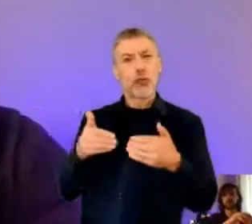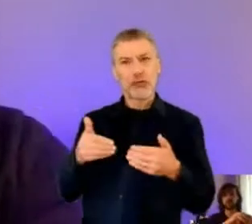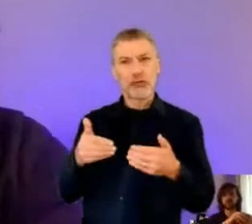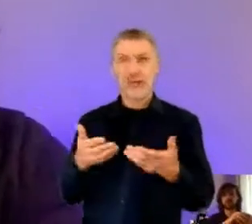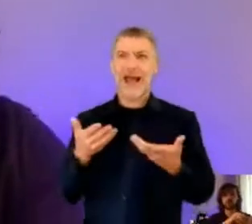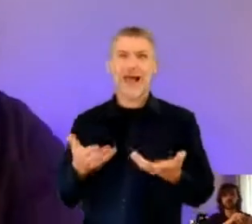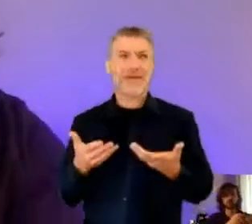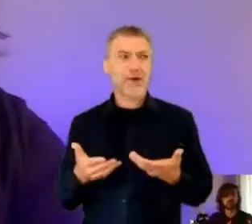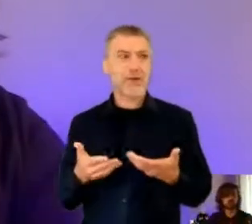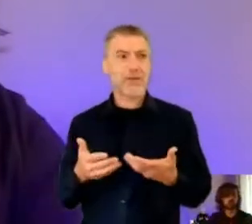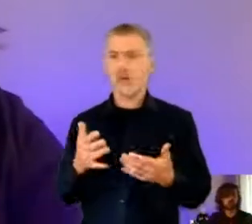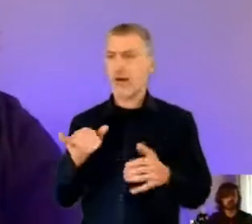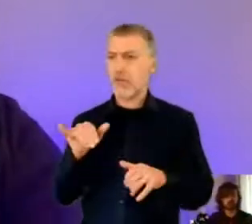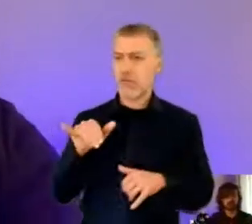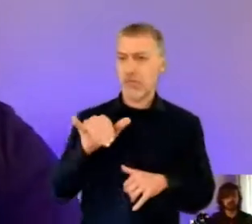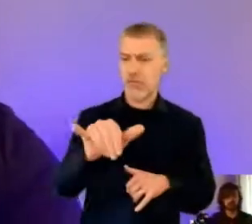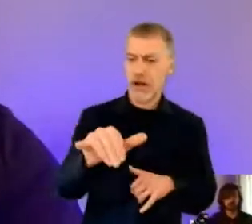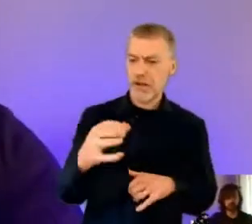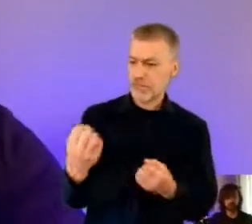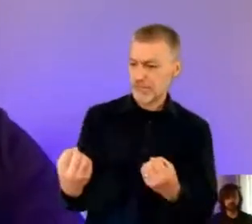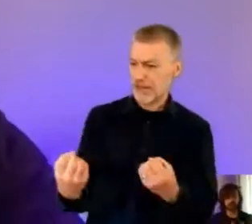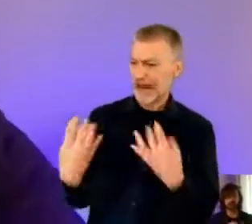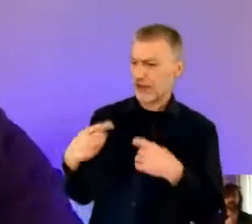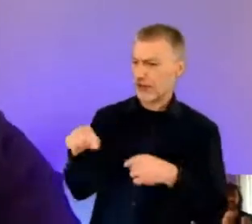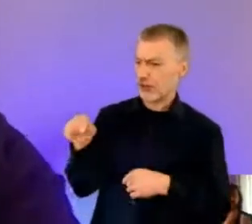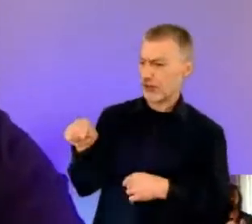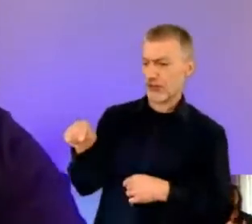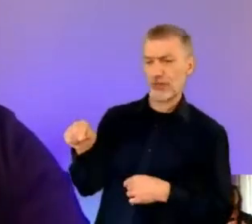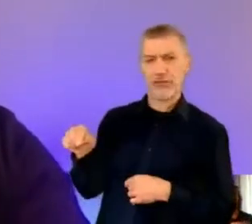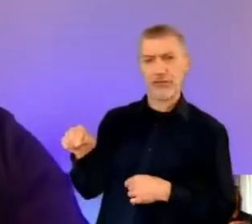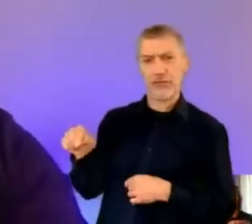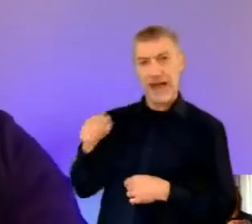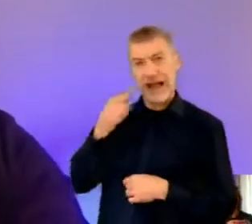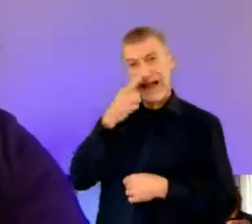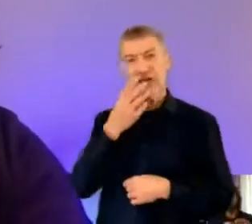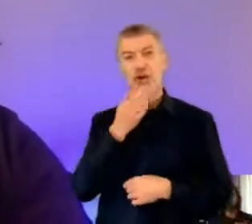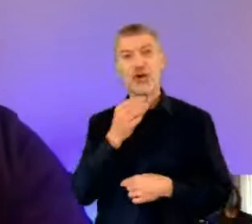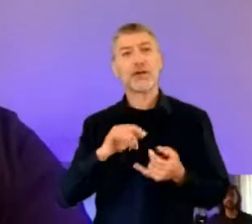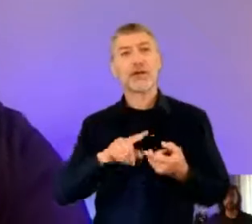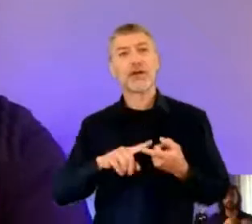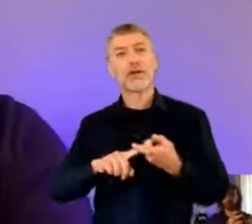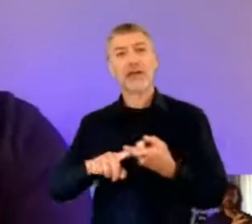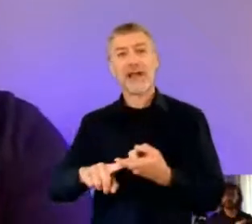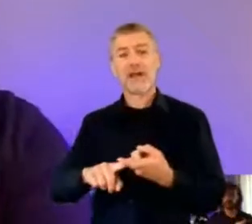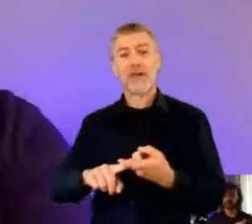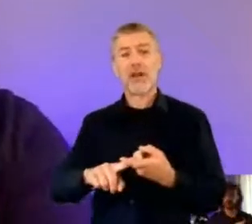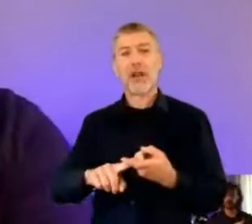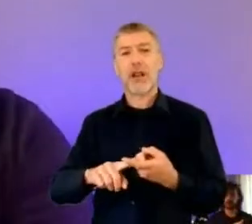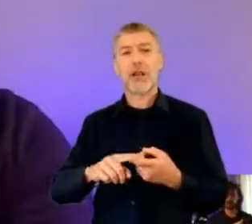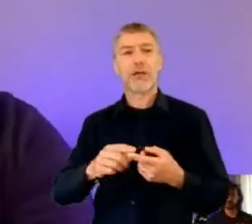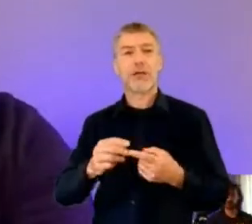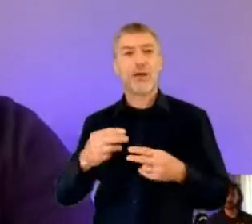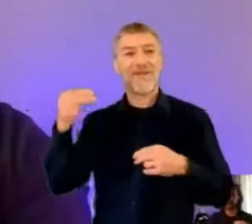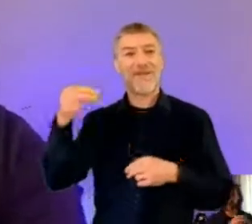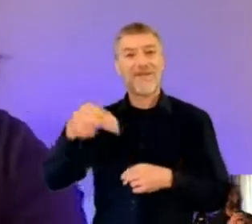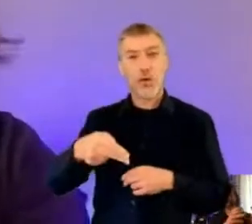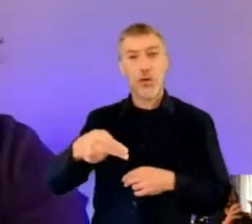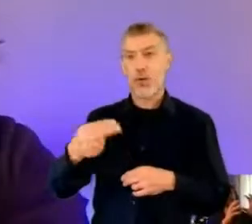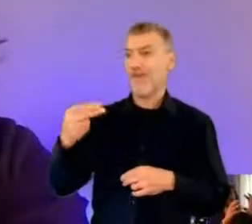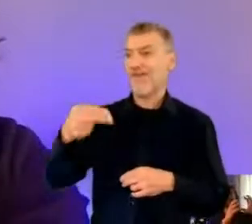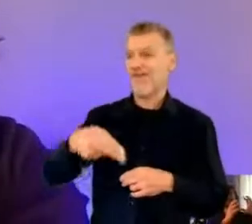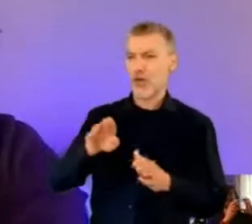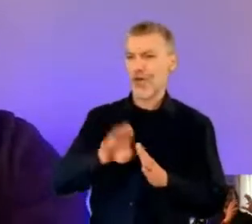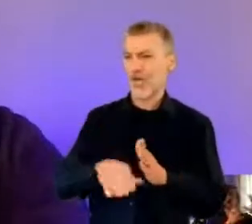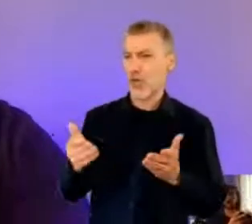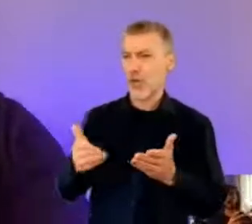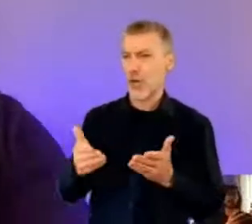for example, use sustainable aviation fuels? So, for example, fuels that come from plants, for example, right? Or comes